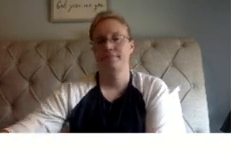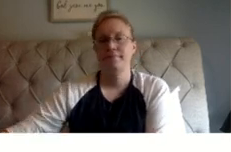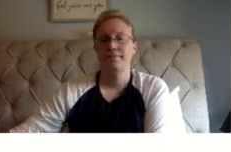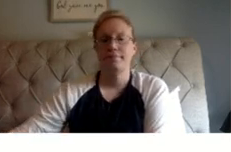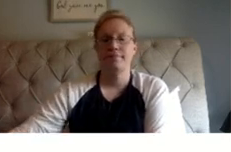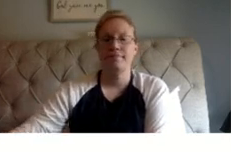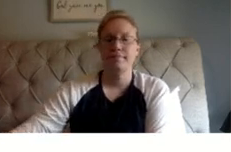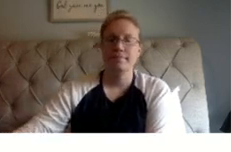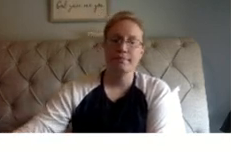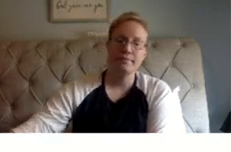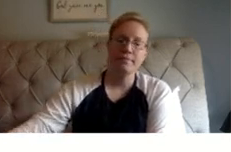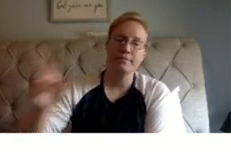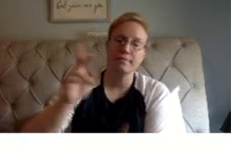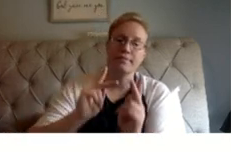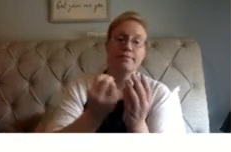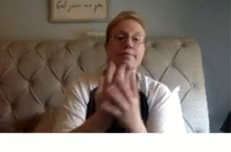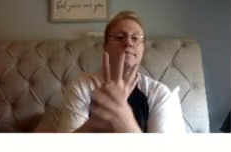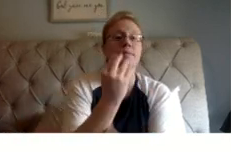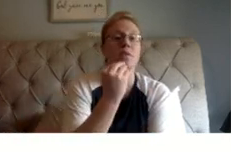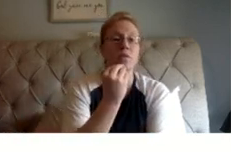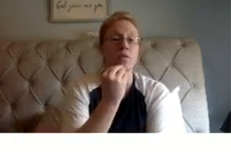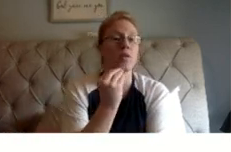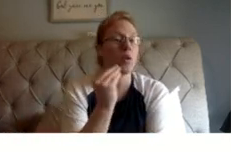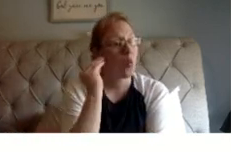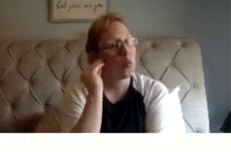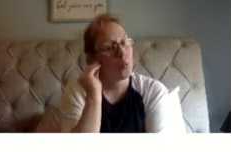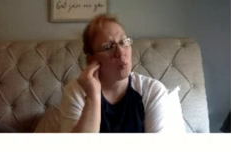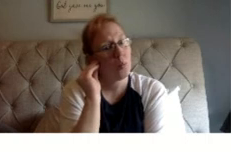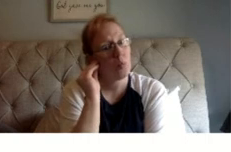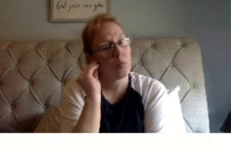growing food at home